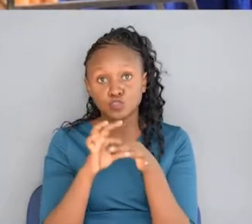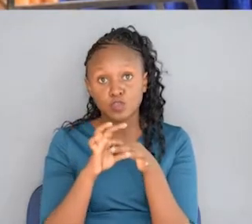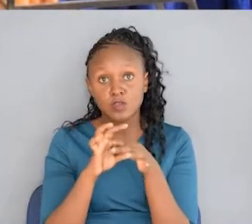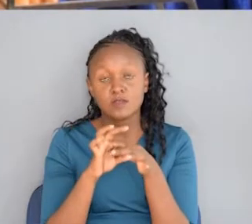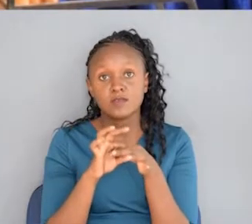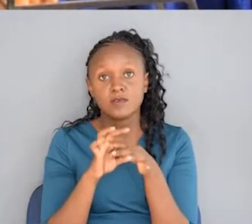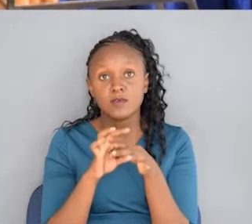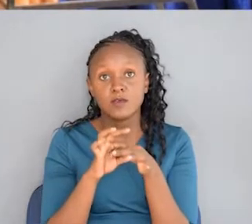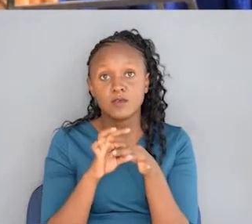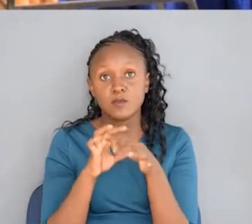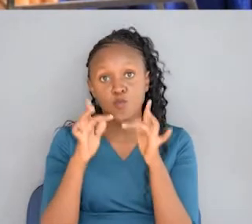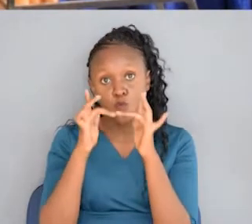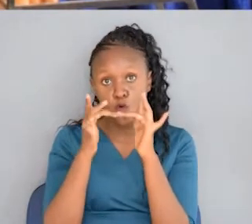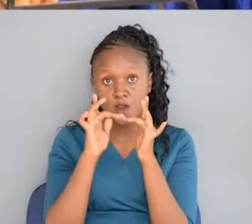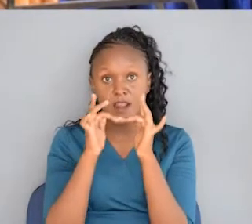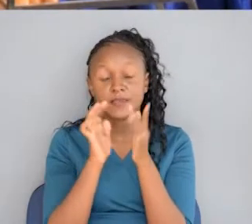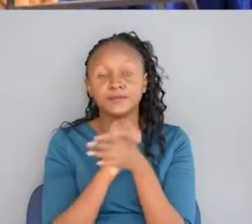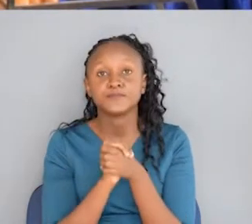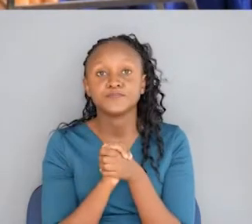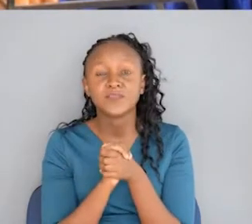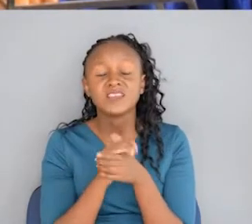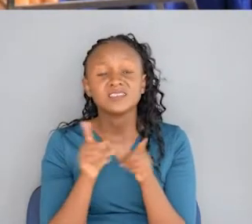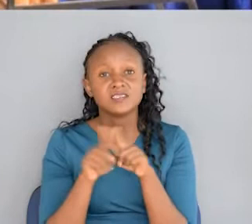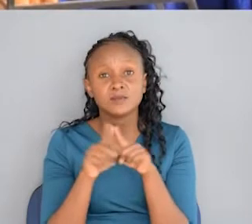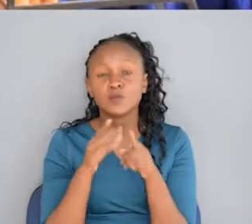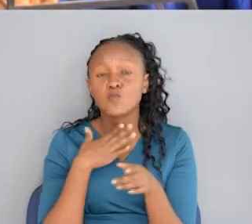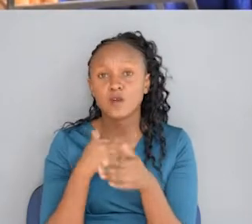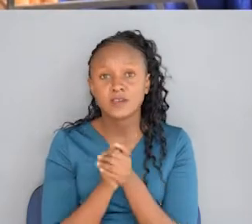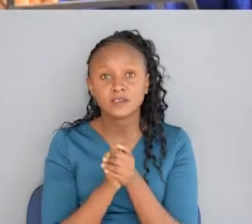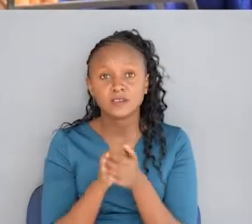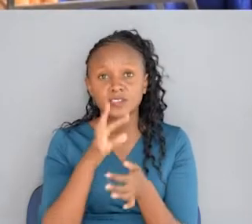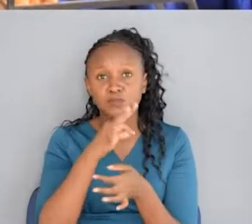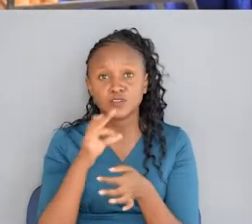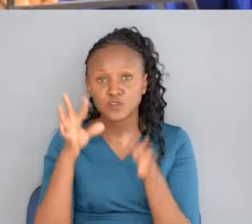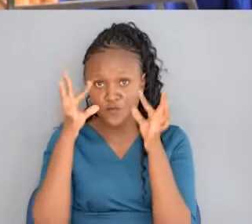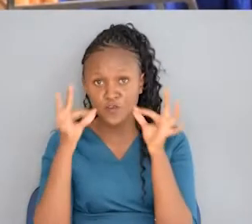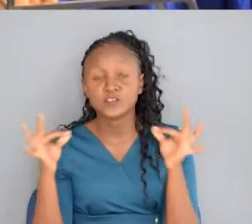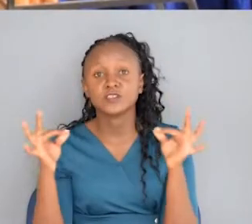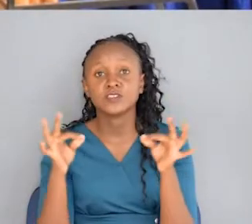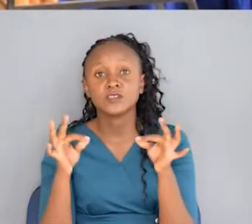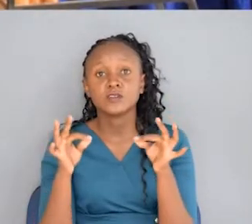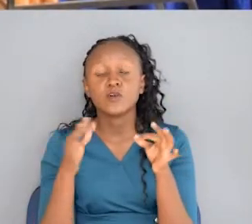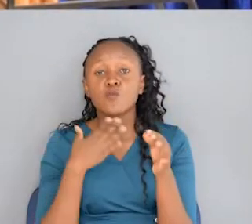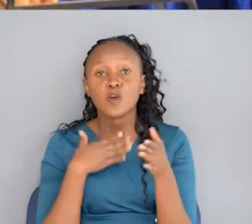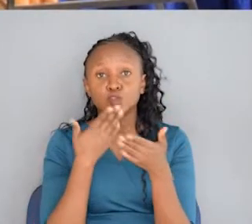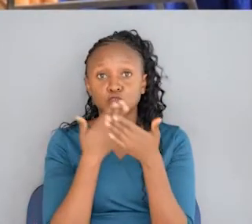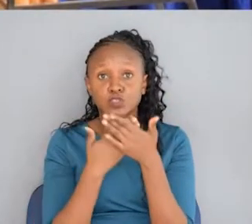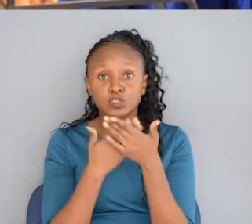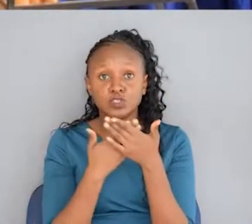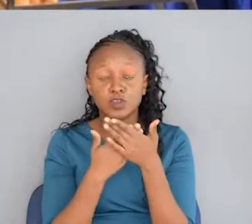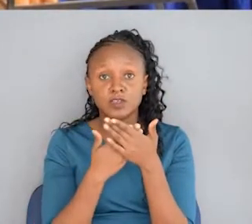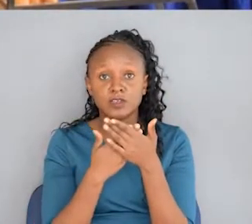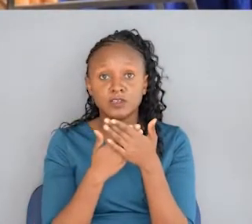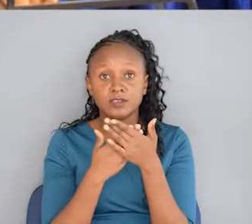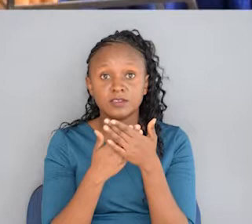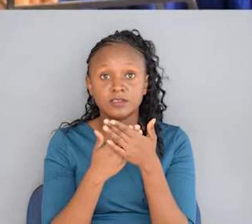day. We also like, in the spirit of weddings, we also like to thank you for joining Tatua and Maggie the other